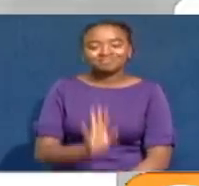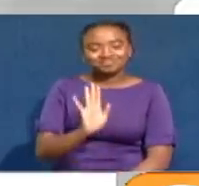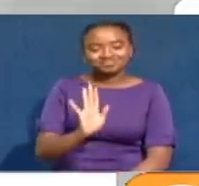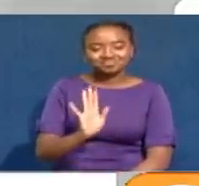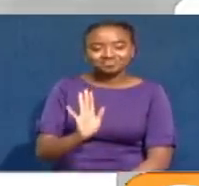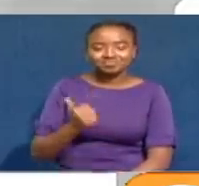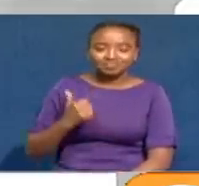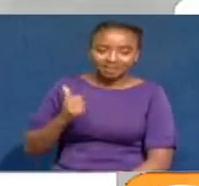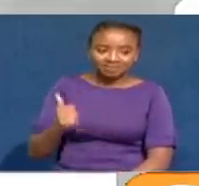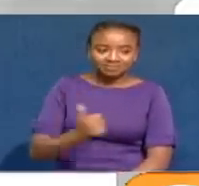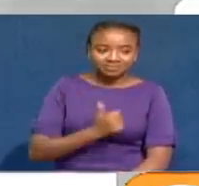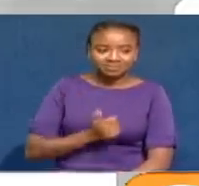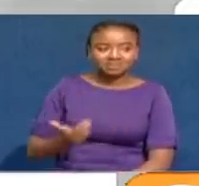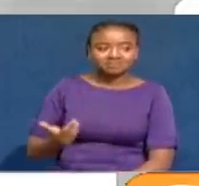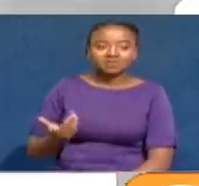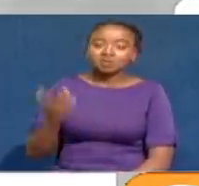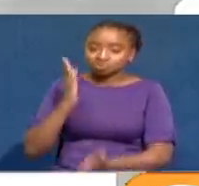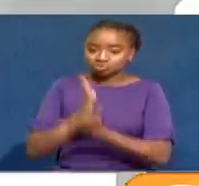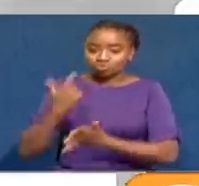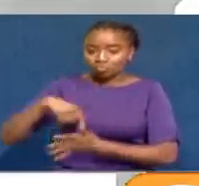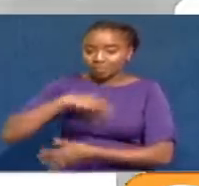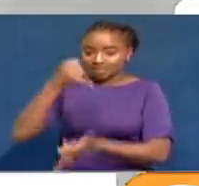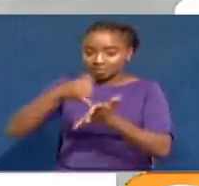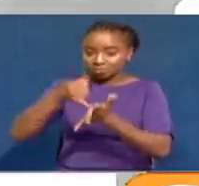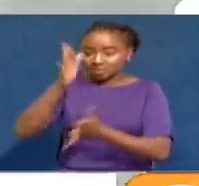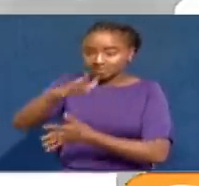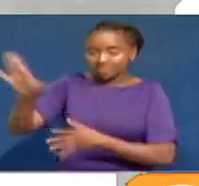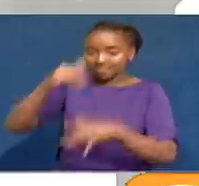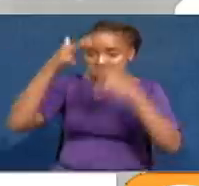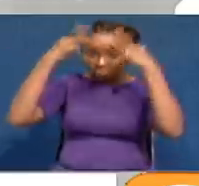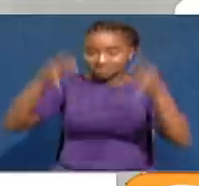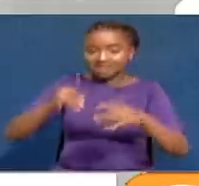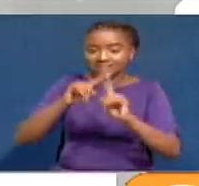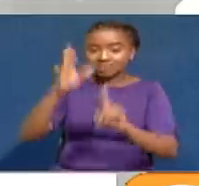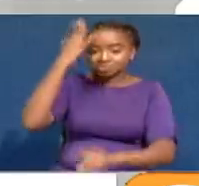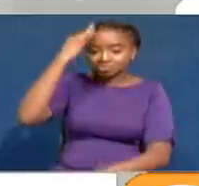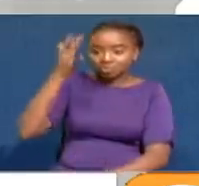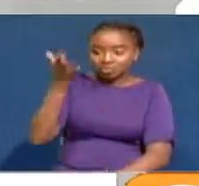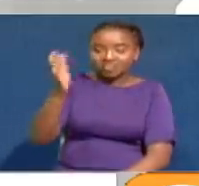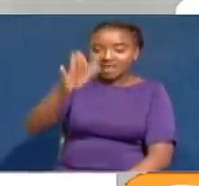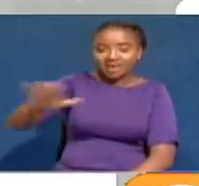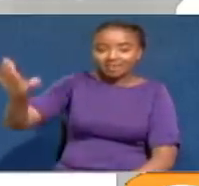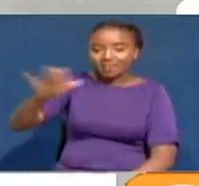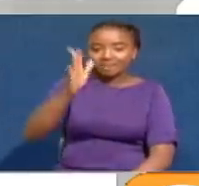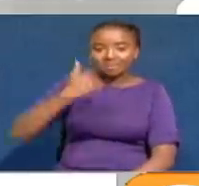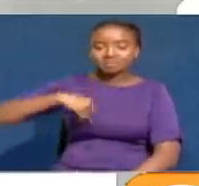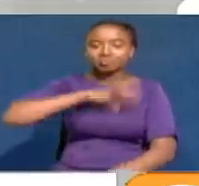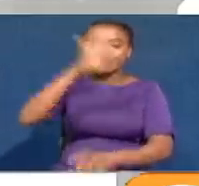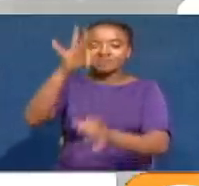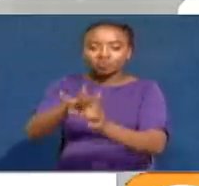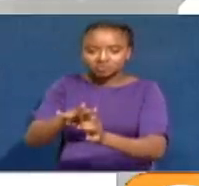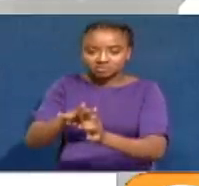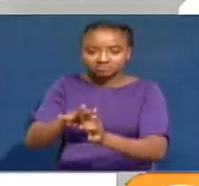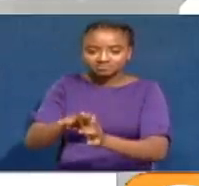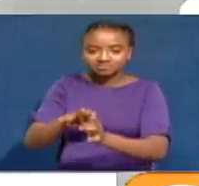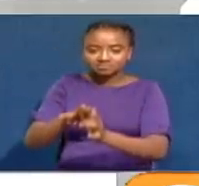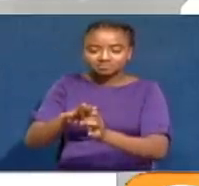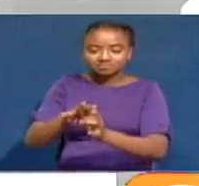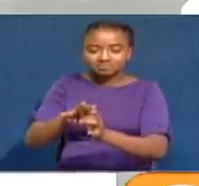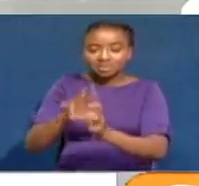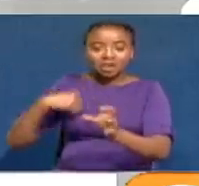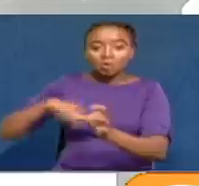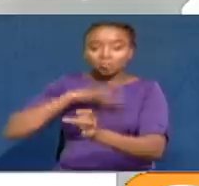we are part of it. You are. But I want you to know this. In parliament, he says they are a majority. Yeah. In parliament, we cast votes.